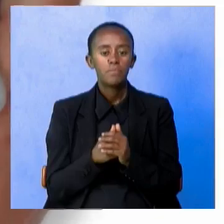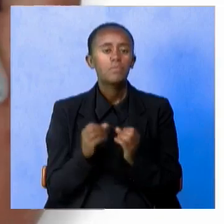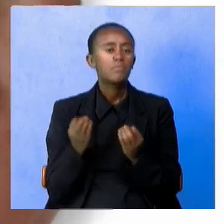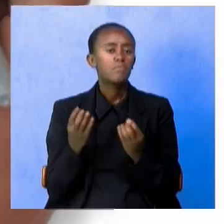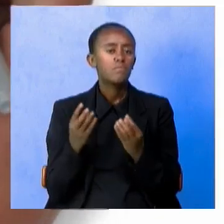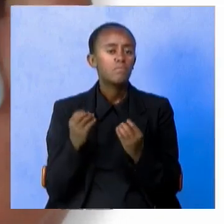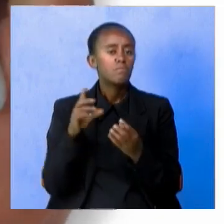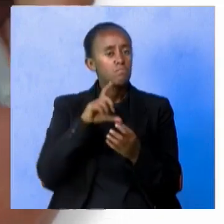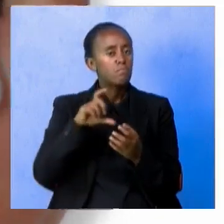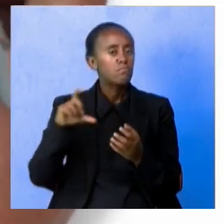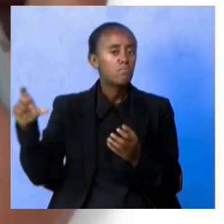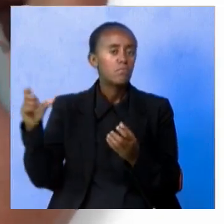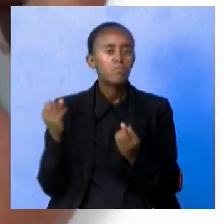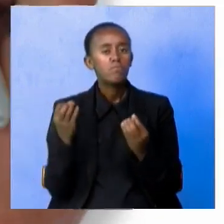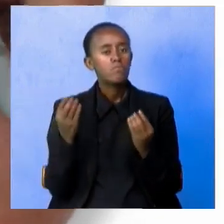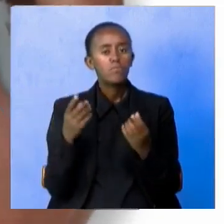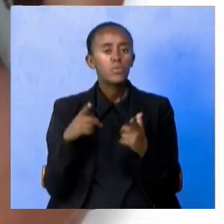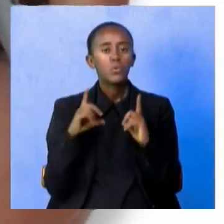many.